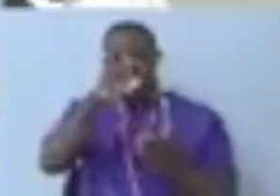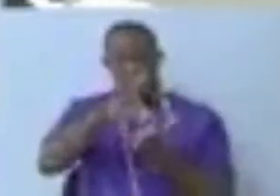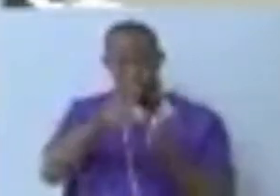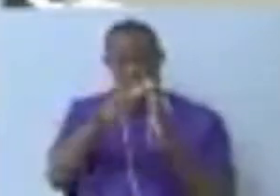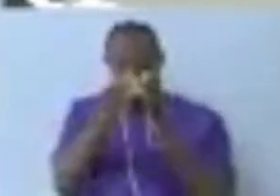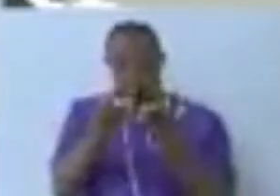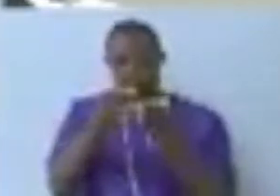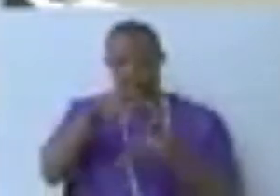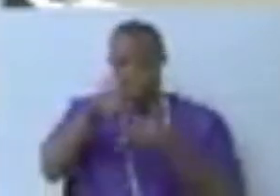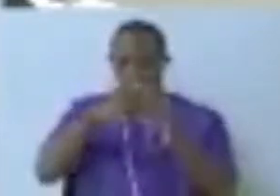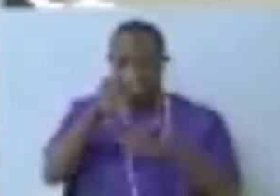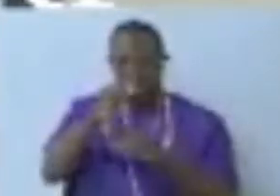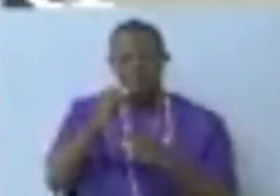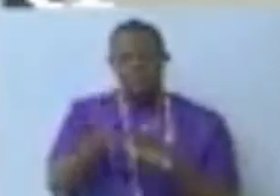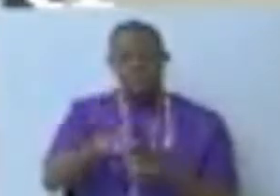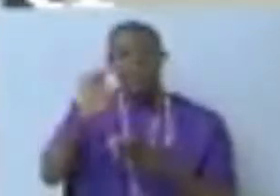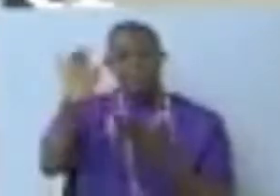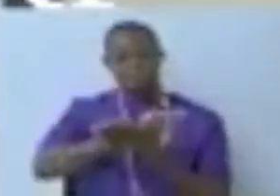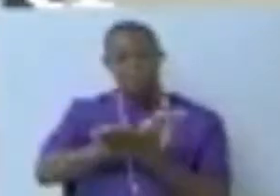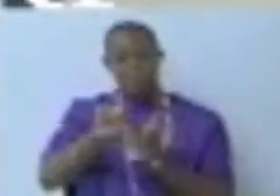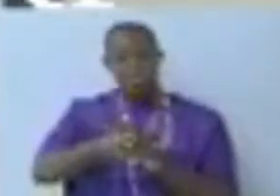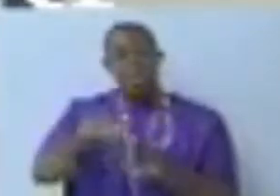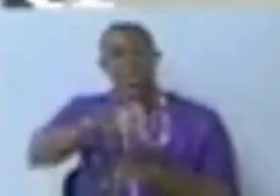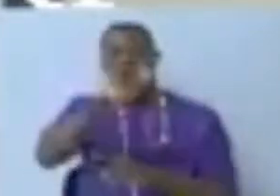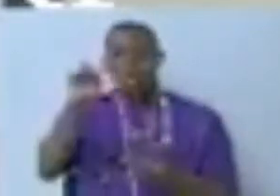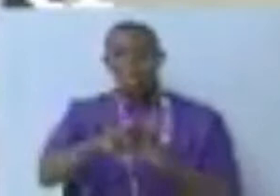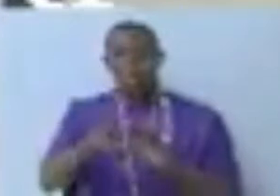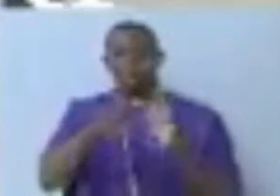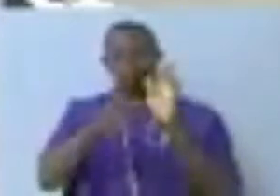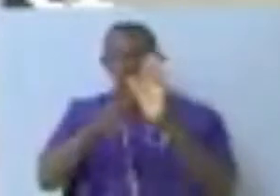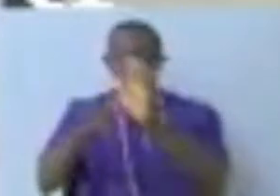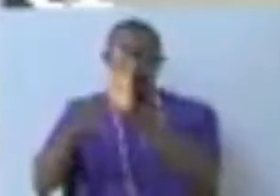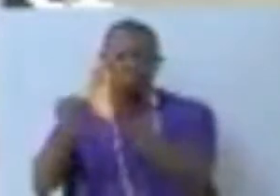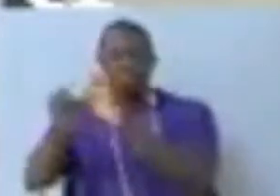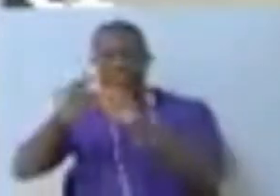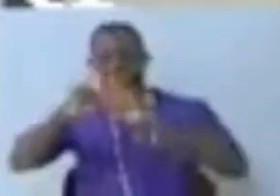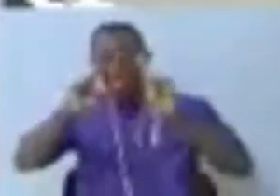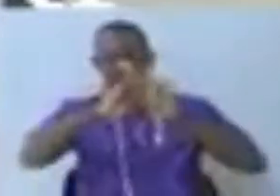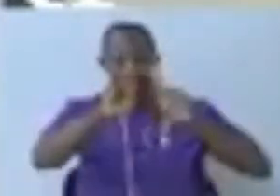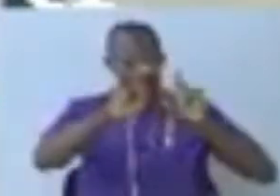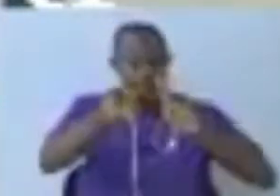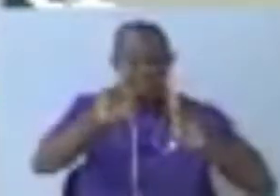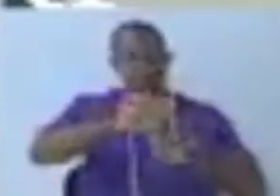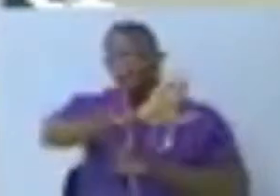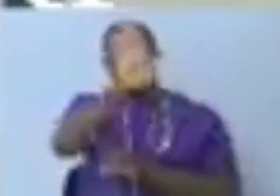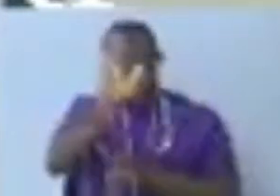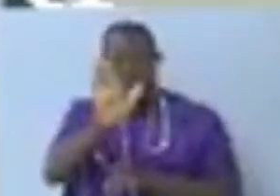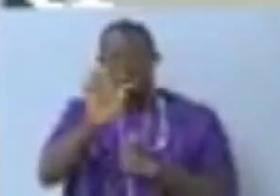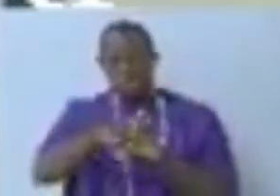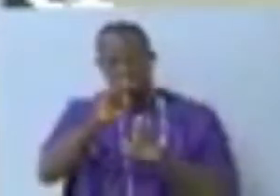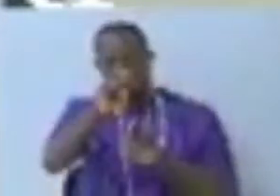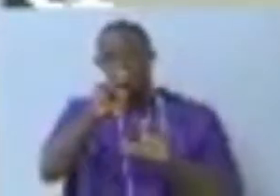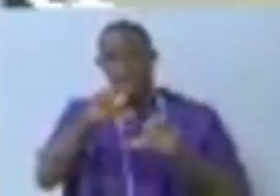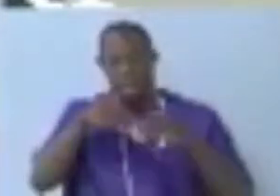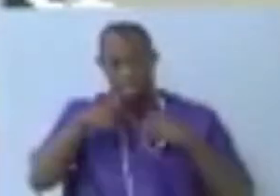page. And they appear in different colors. You would